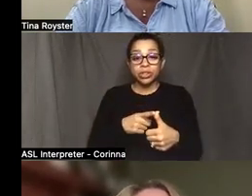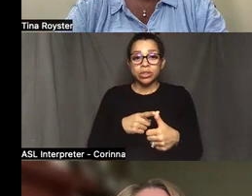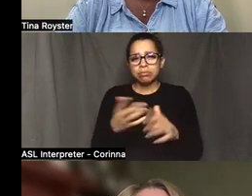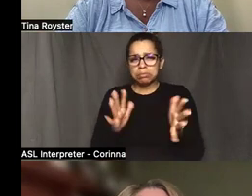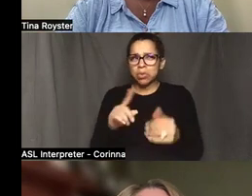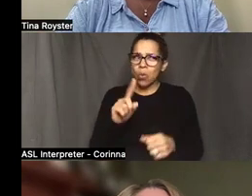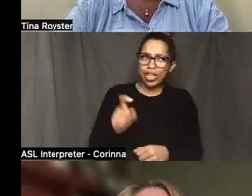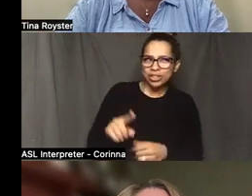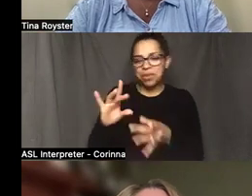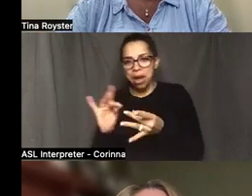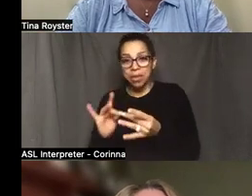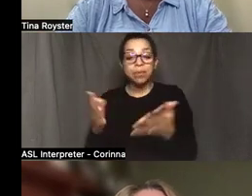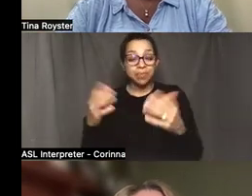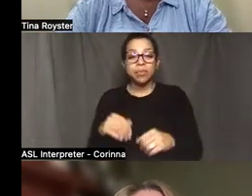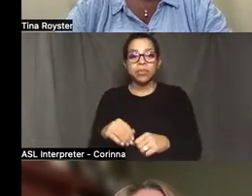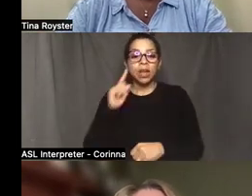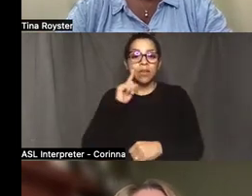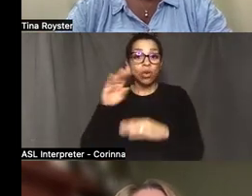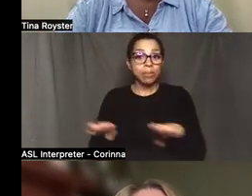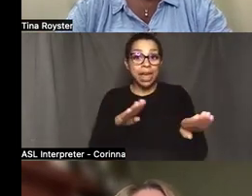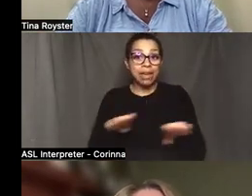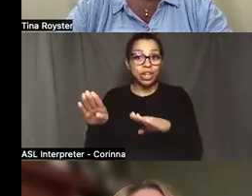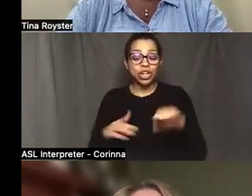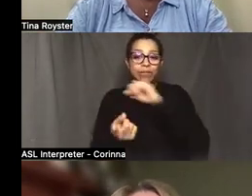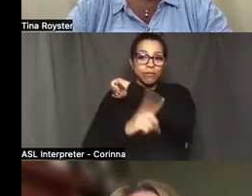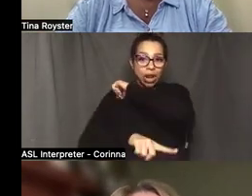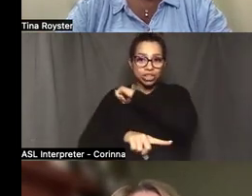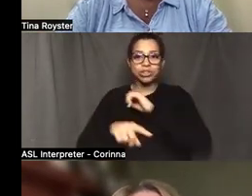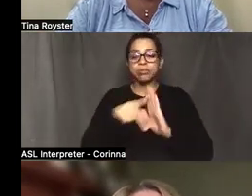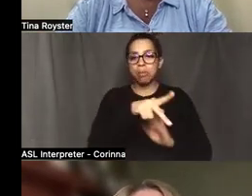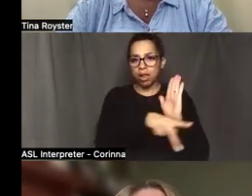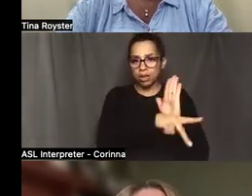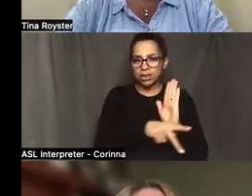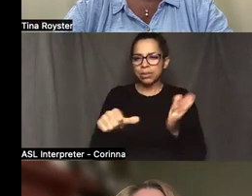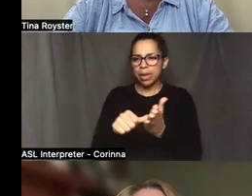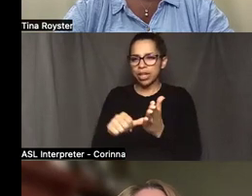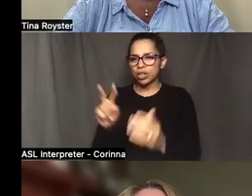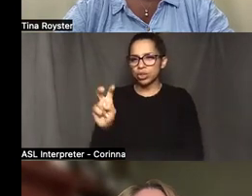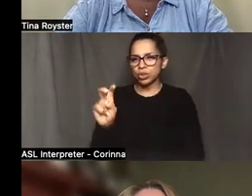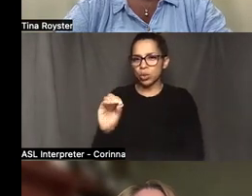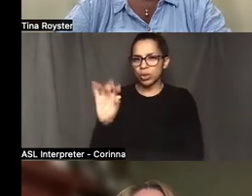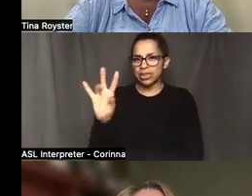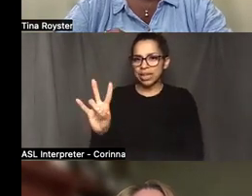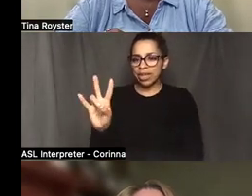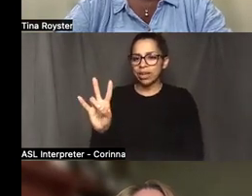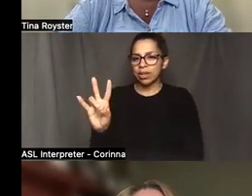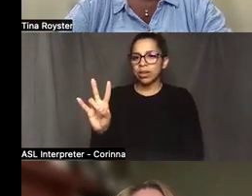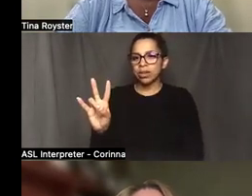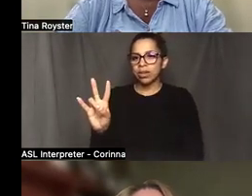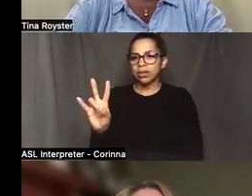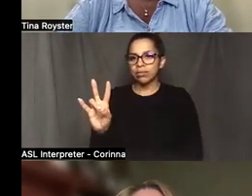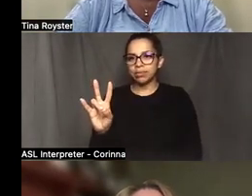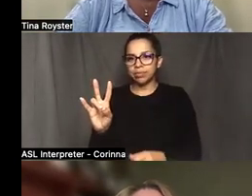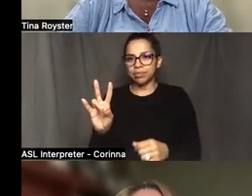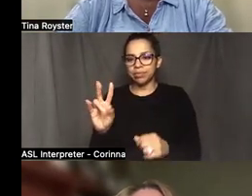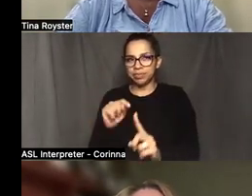question/comment under the behavior infraction policy on page 207. So that would be what is comprised of the